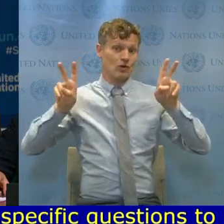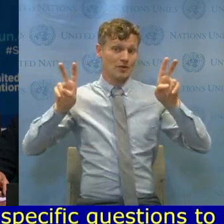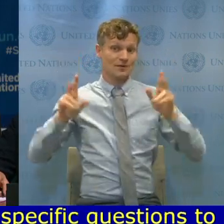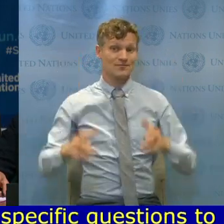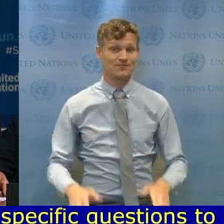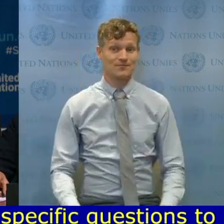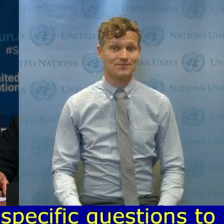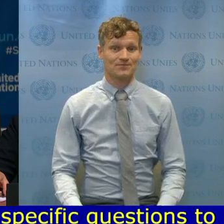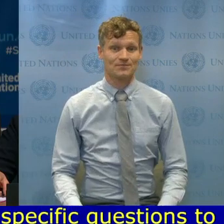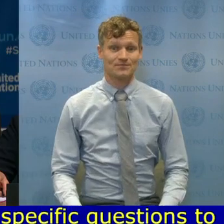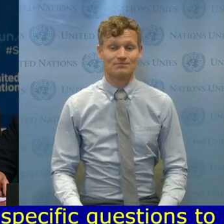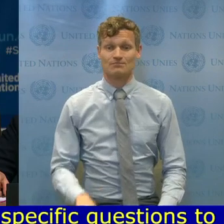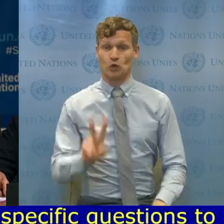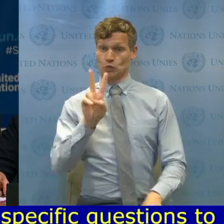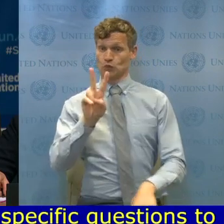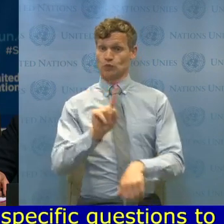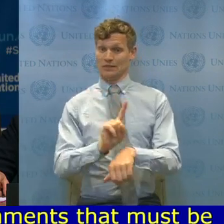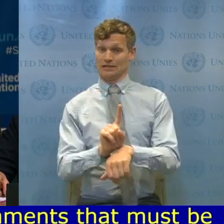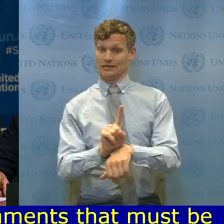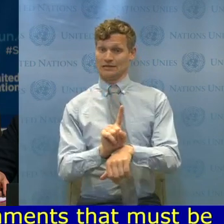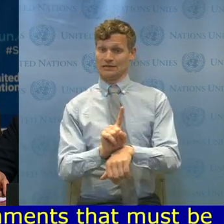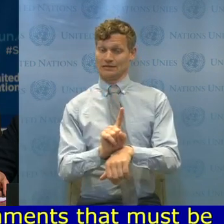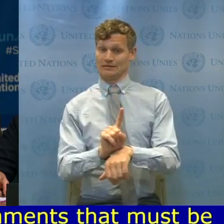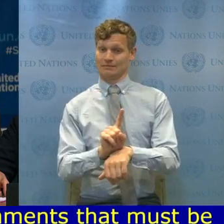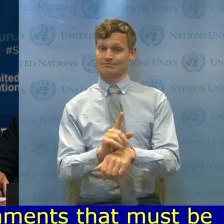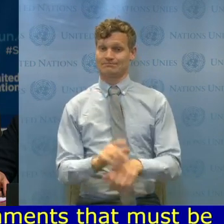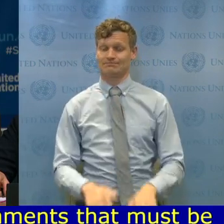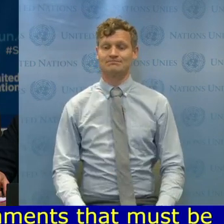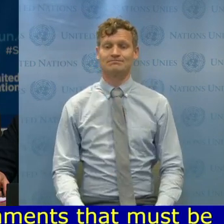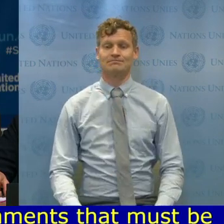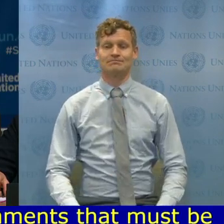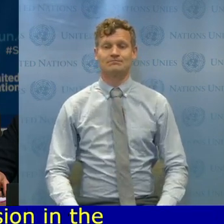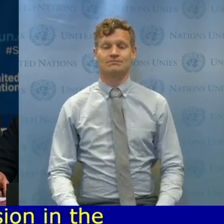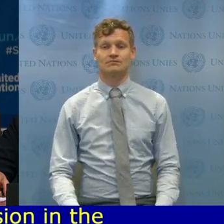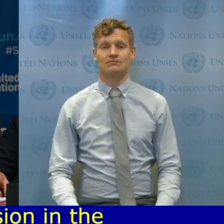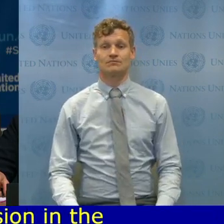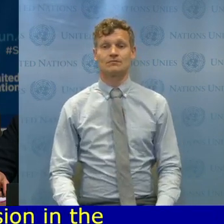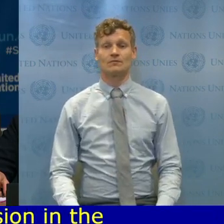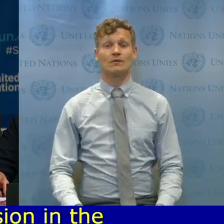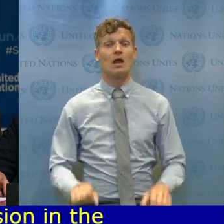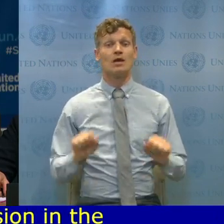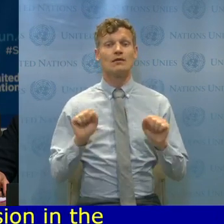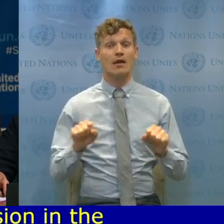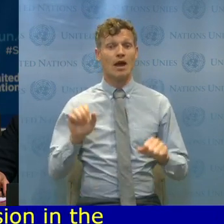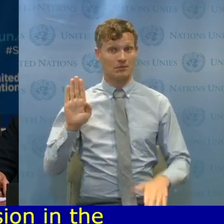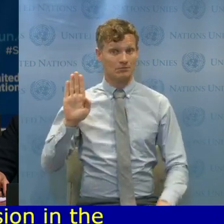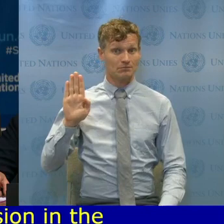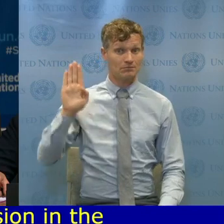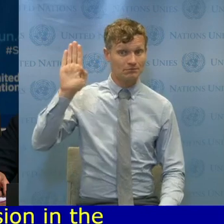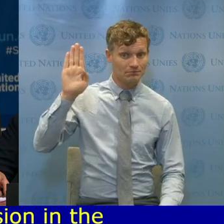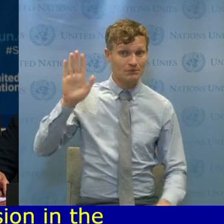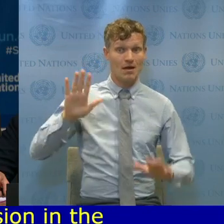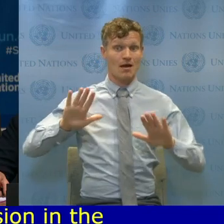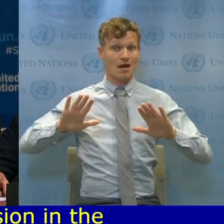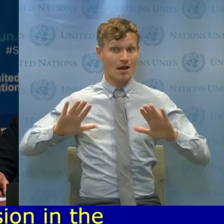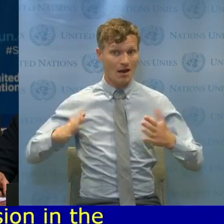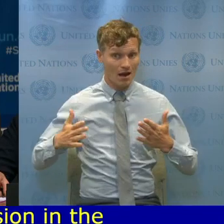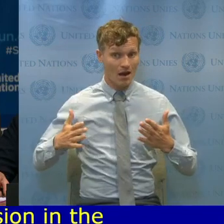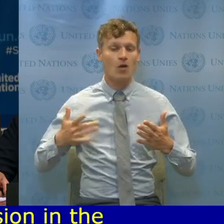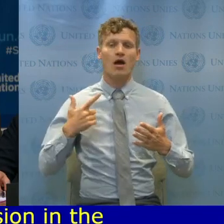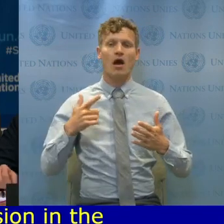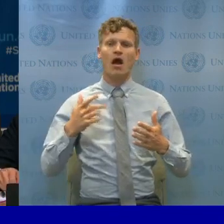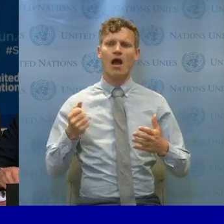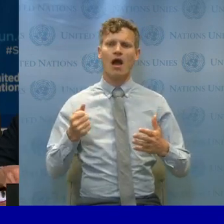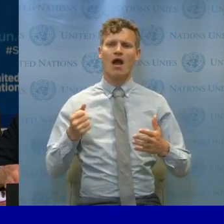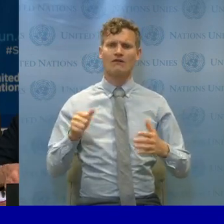in 2 minutes. Delegations can make such requests by pressing your button after we